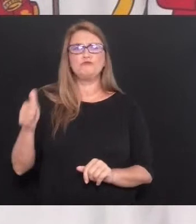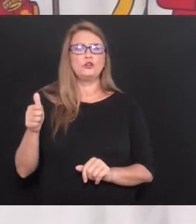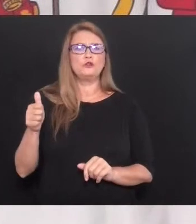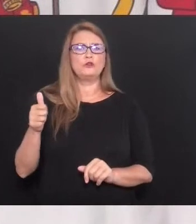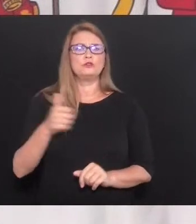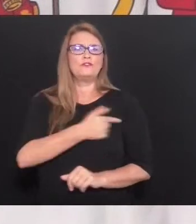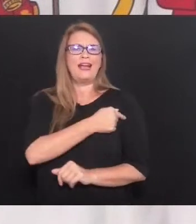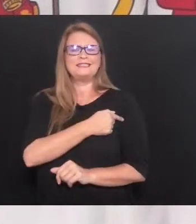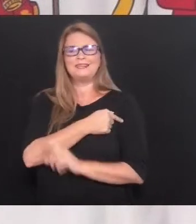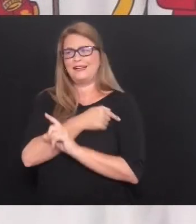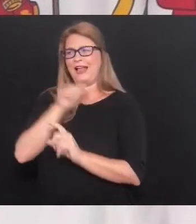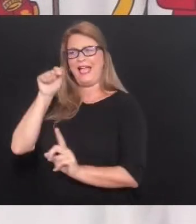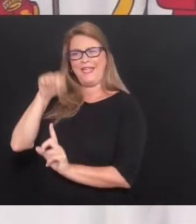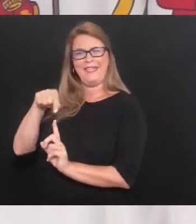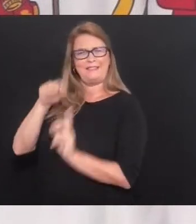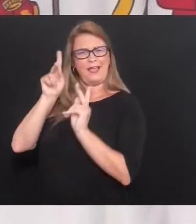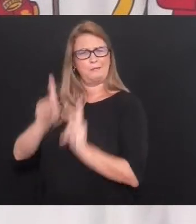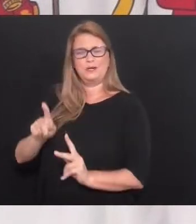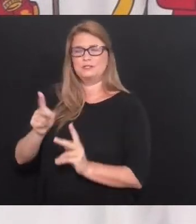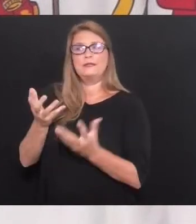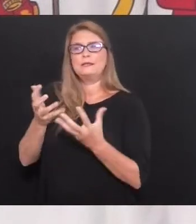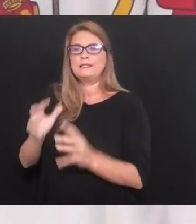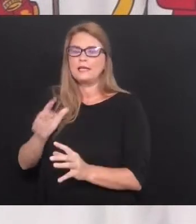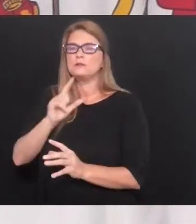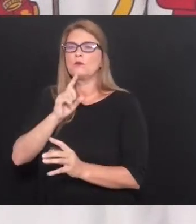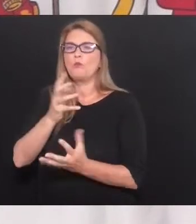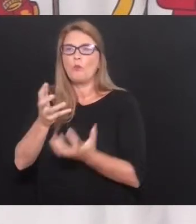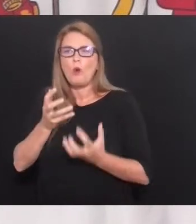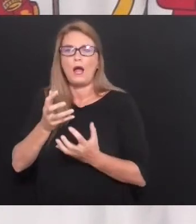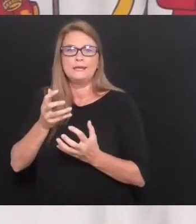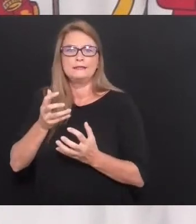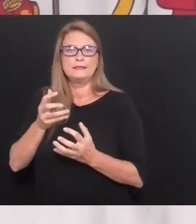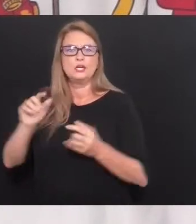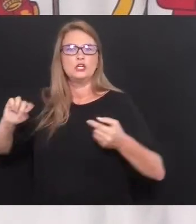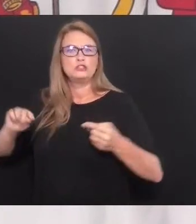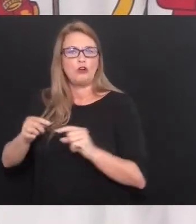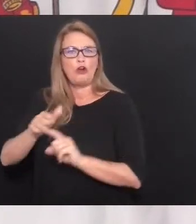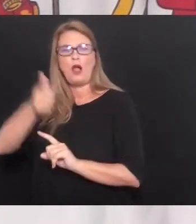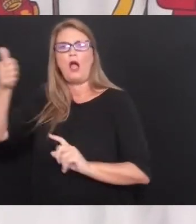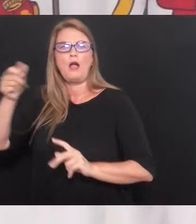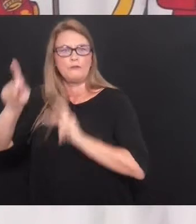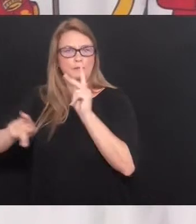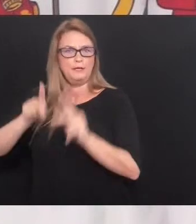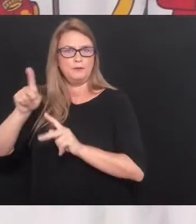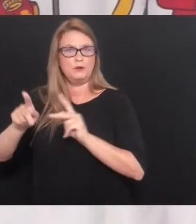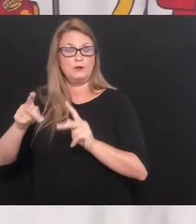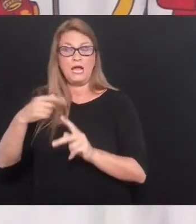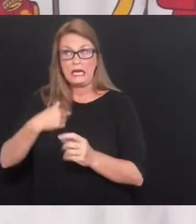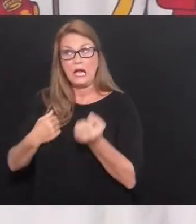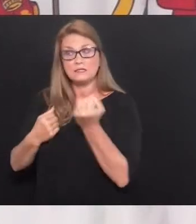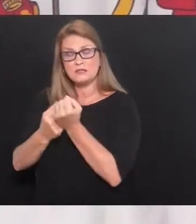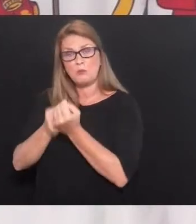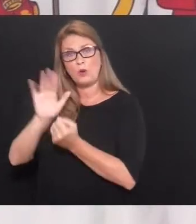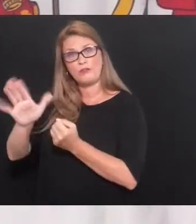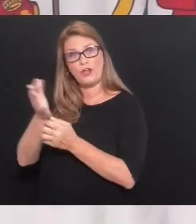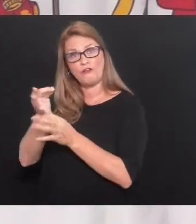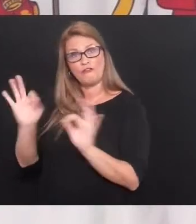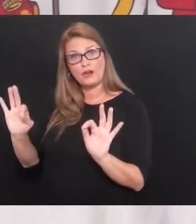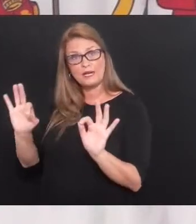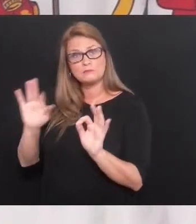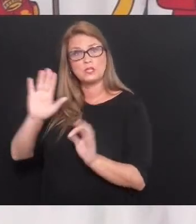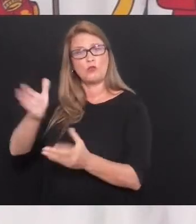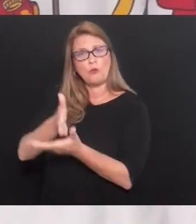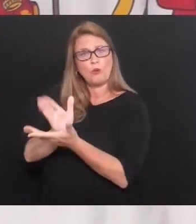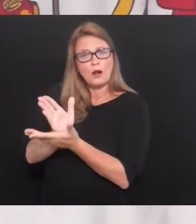hurt people. And I stand rock solid by their liberties and their freedoms. Absolutely